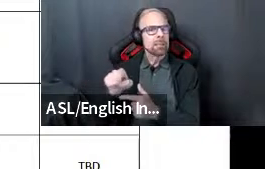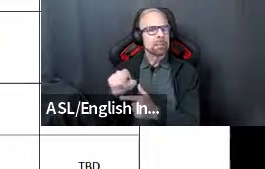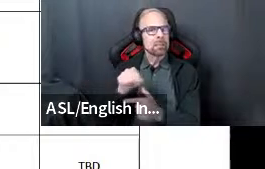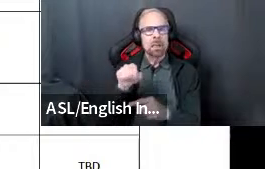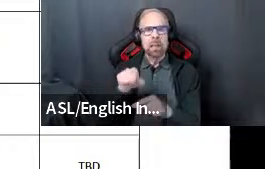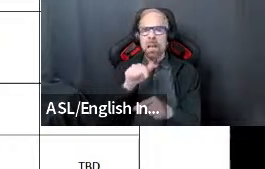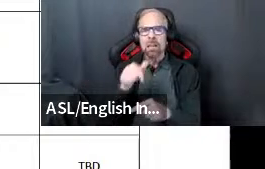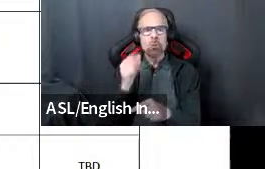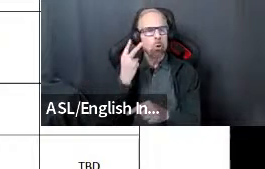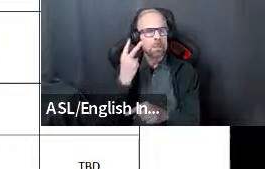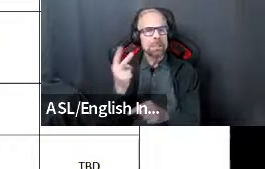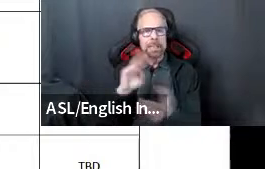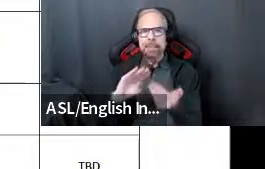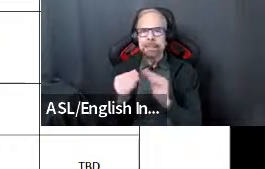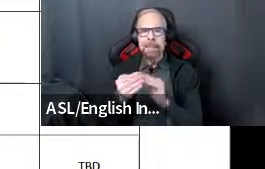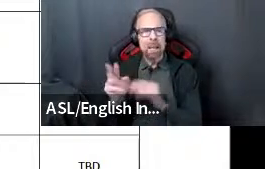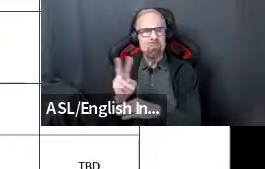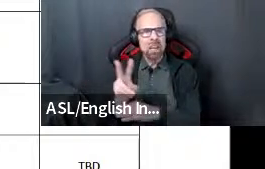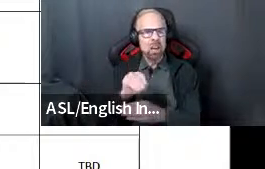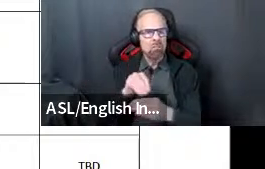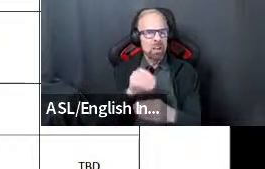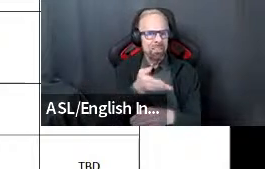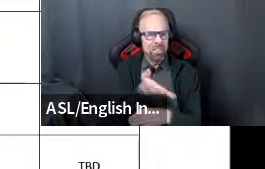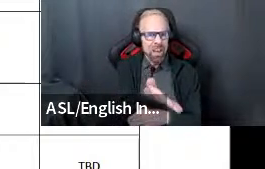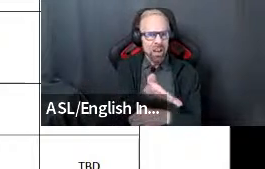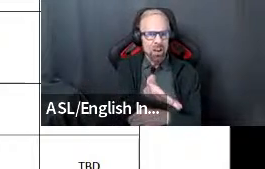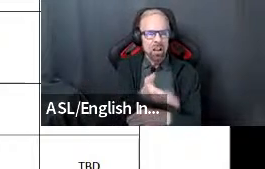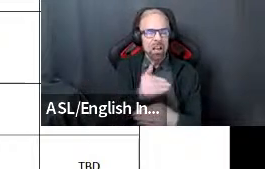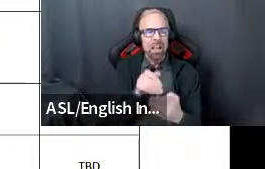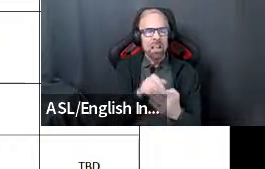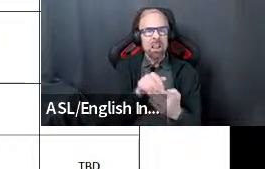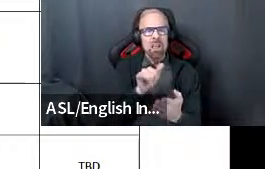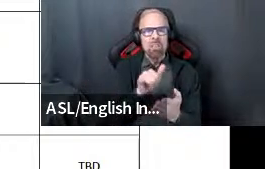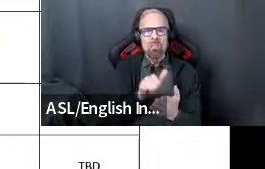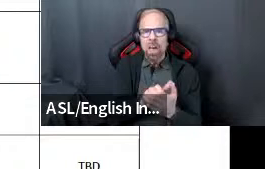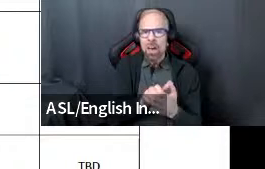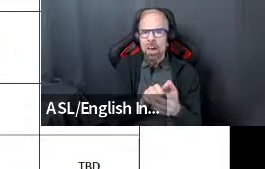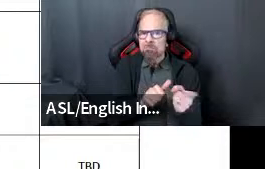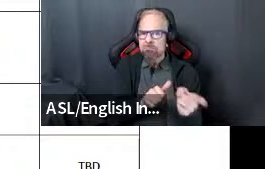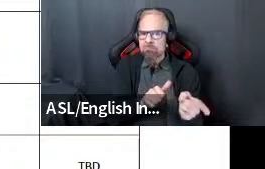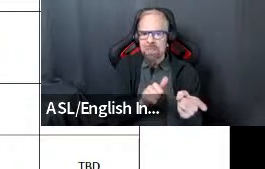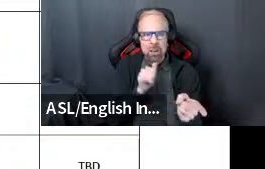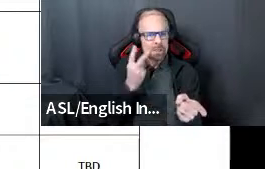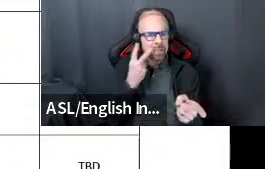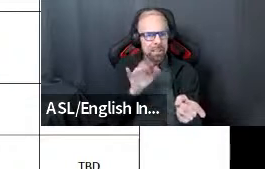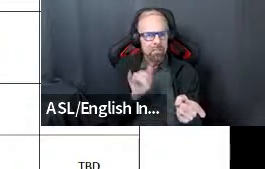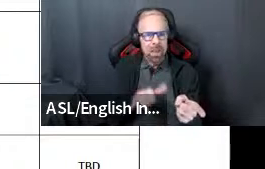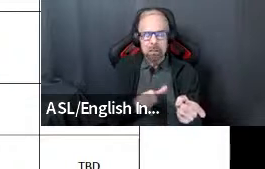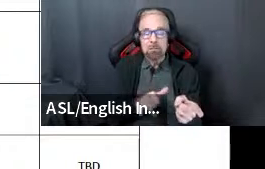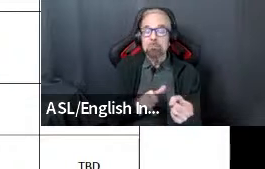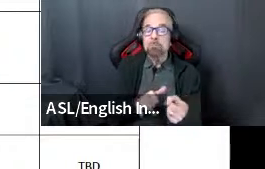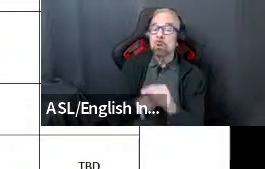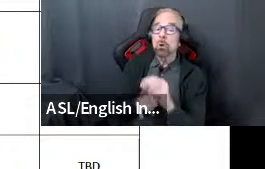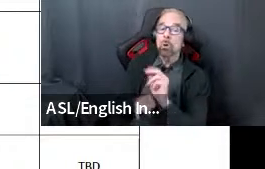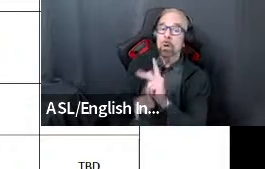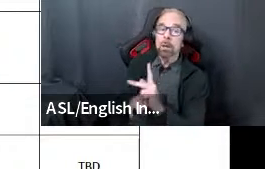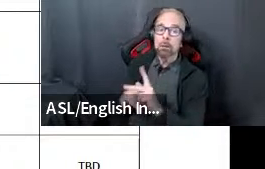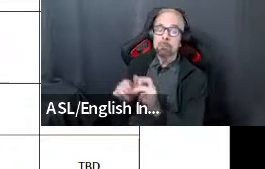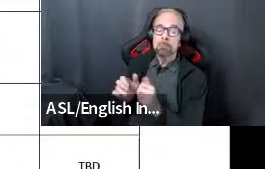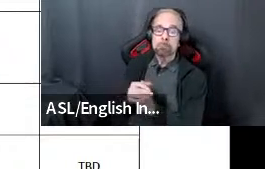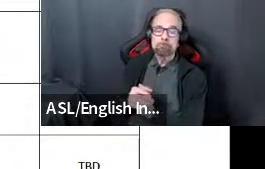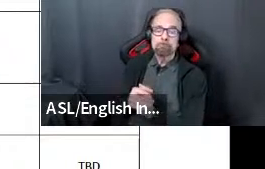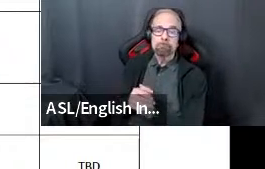of Vancouver in here in that column. And I assume you want to put it in. Perfect. Okay, and so we will